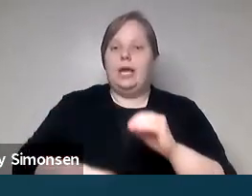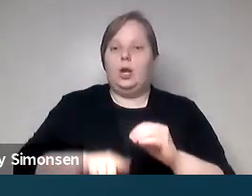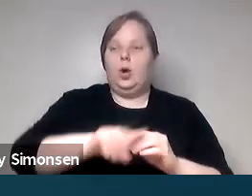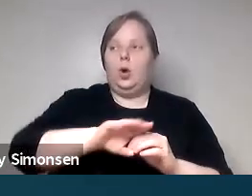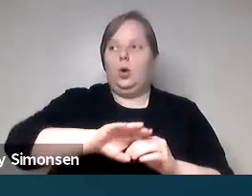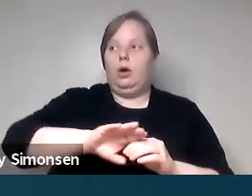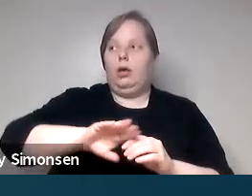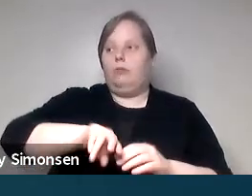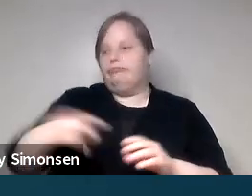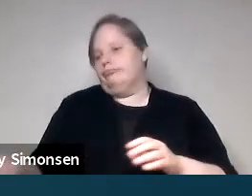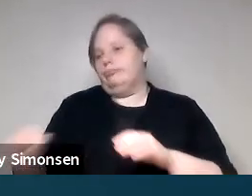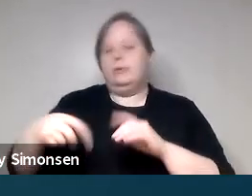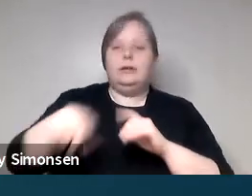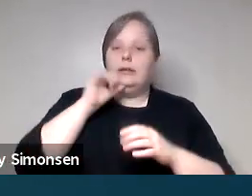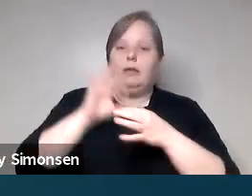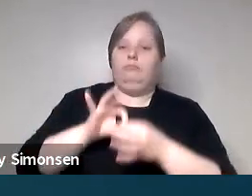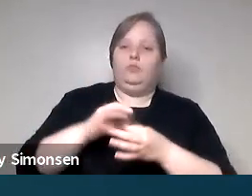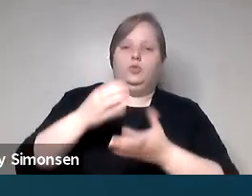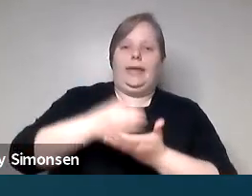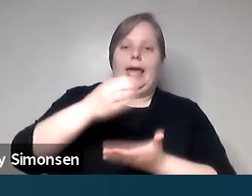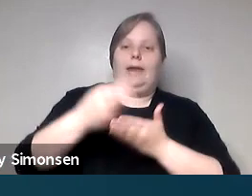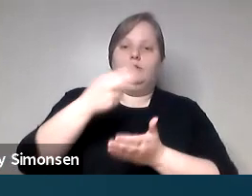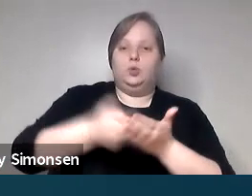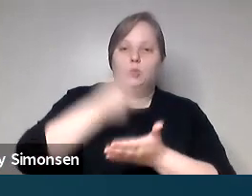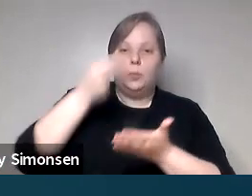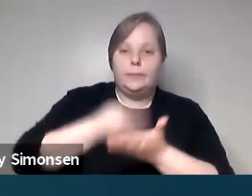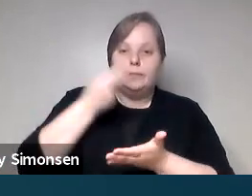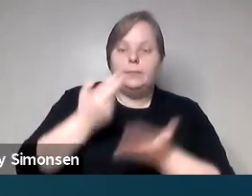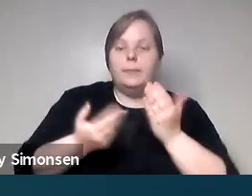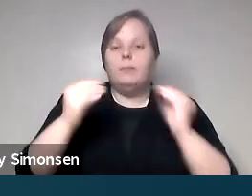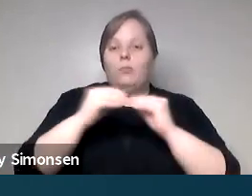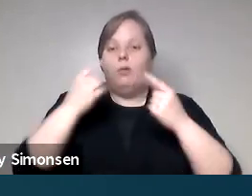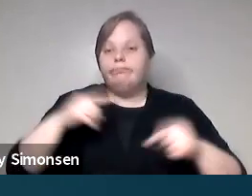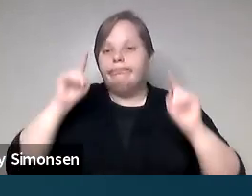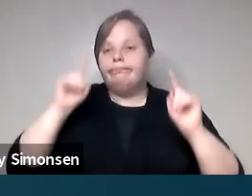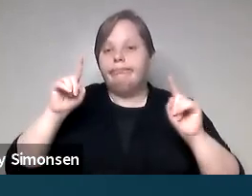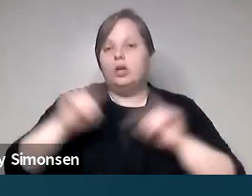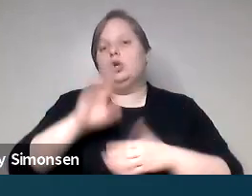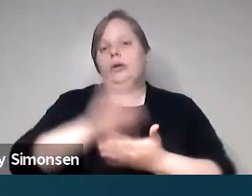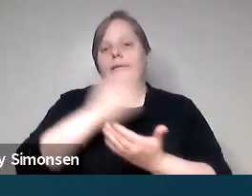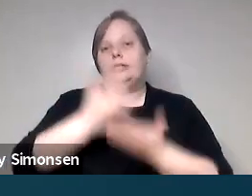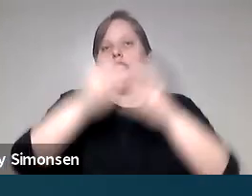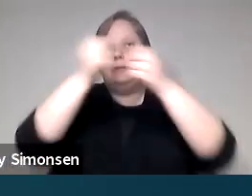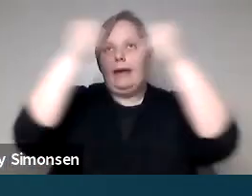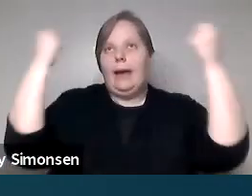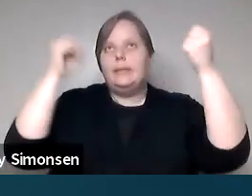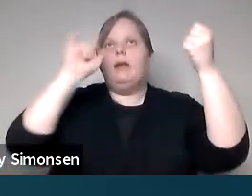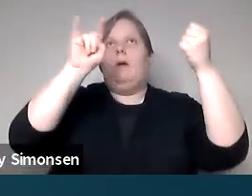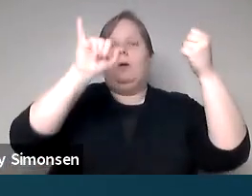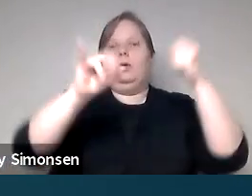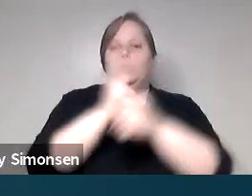of soup that it was on. It's probably more effective in your kitchen cabinet, or actually probably